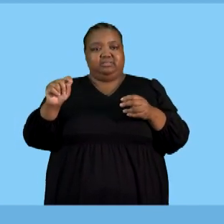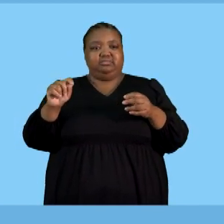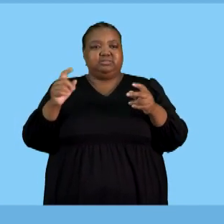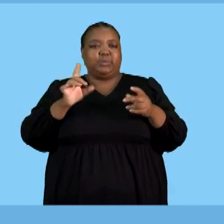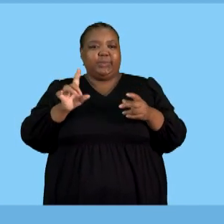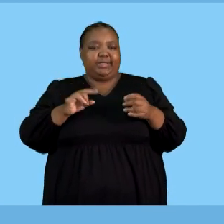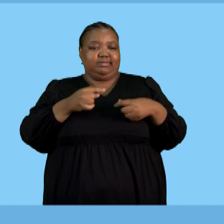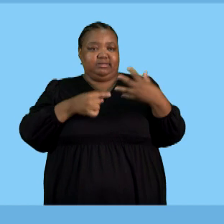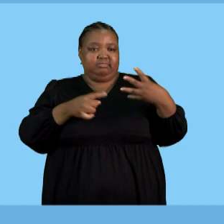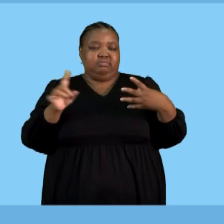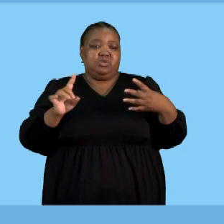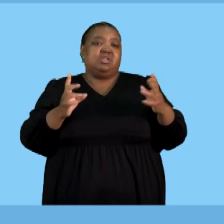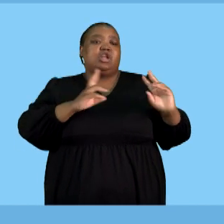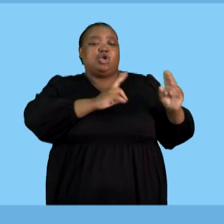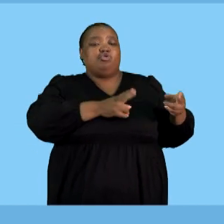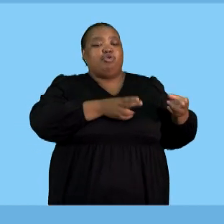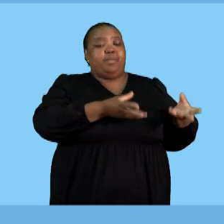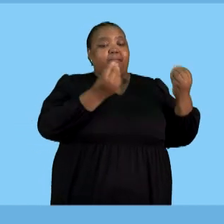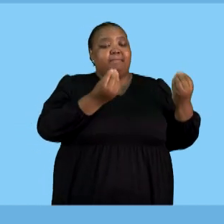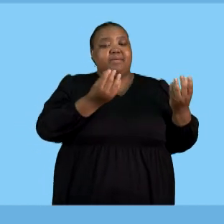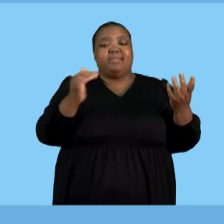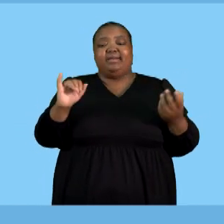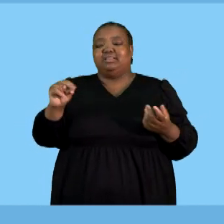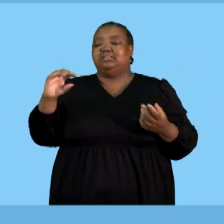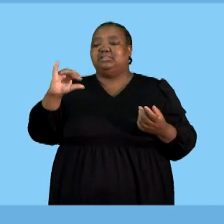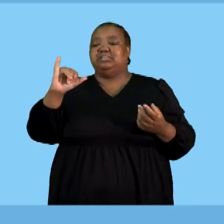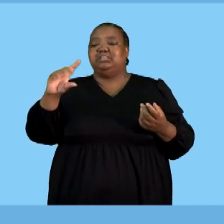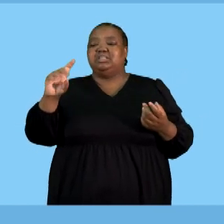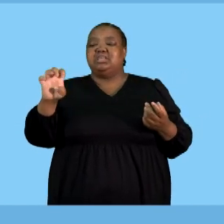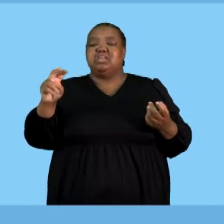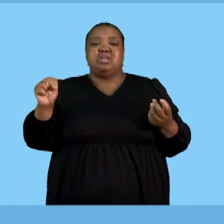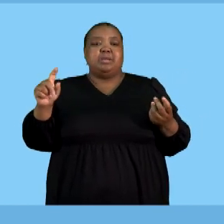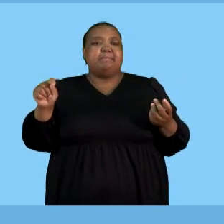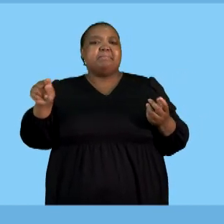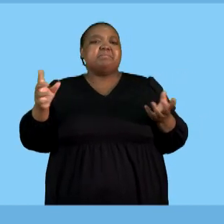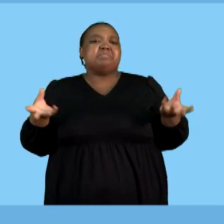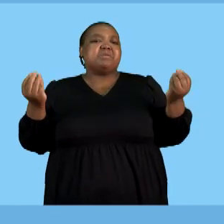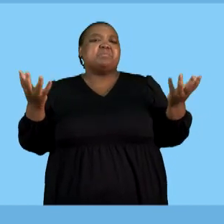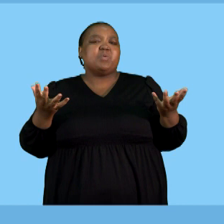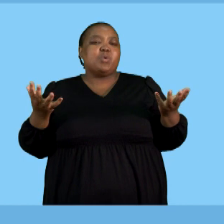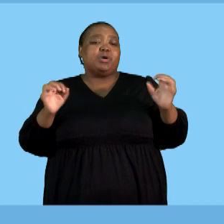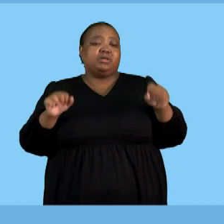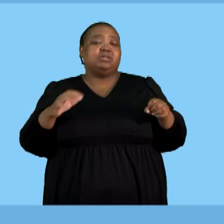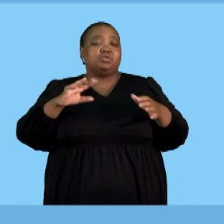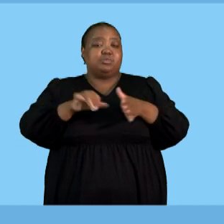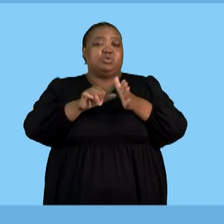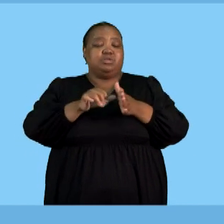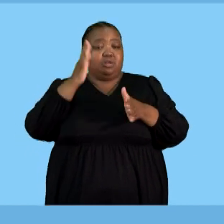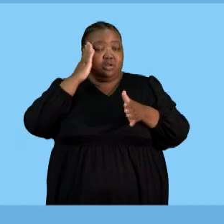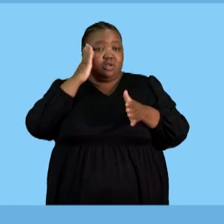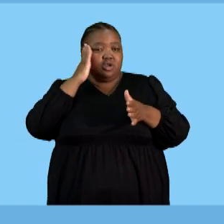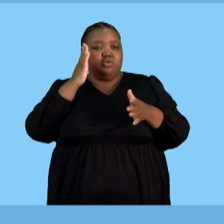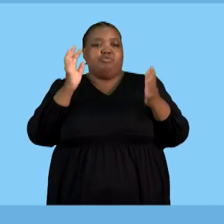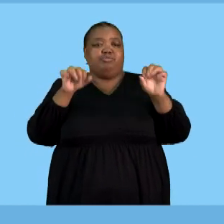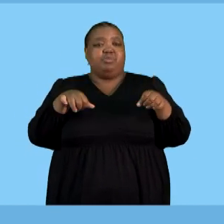get an incident ray, and where do these things apply? Where do we find them, both of them? So we do know that the normal, the incident ray, and also